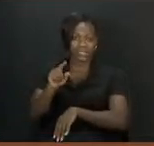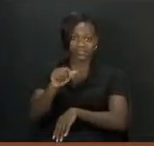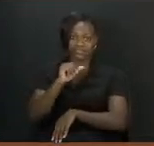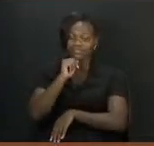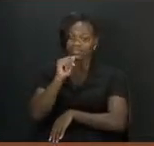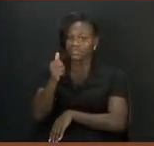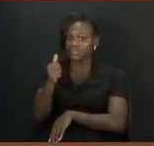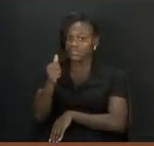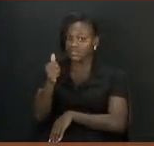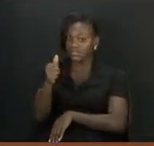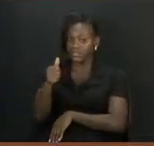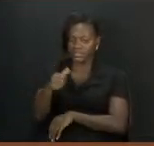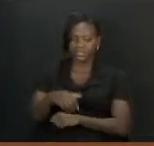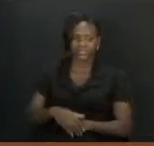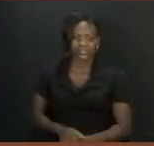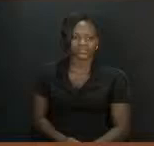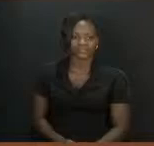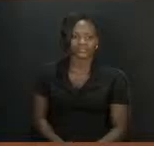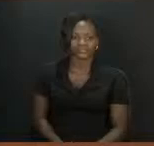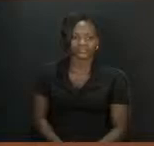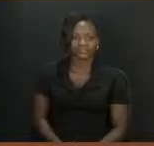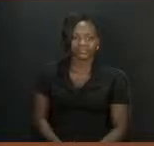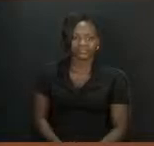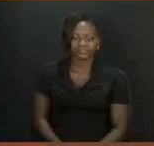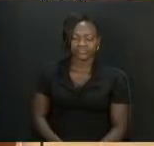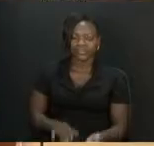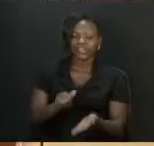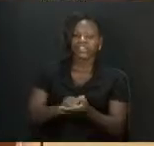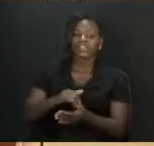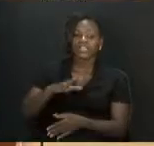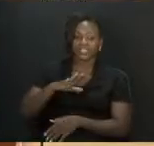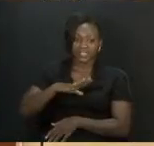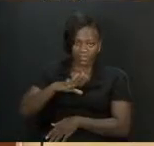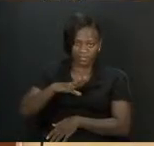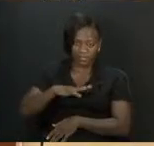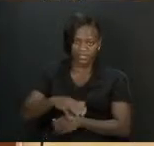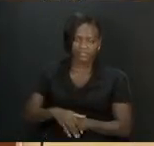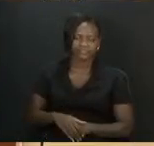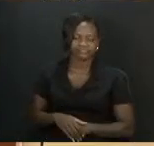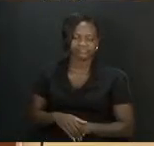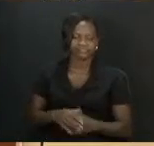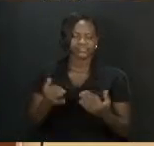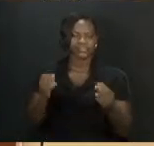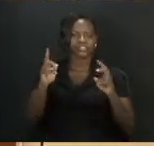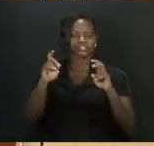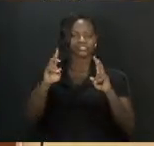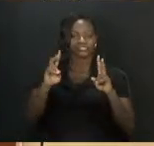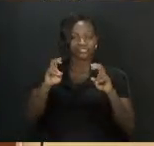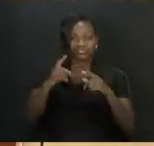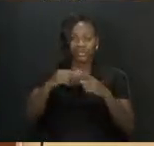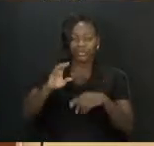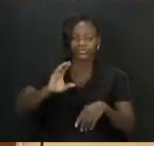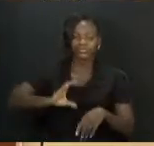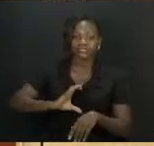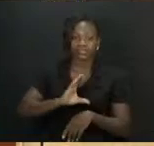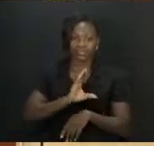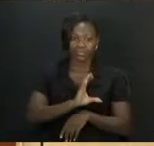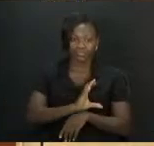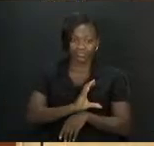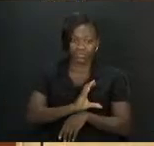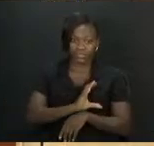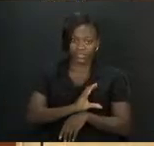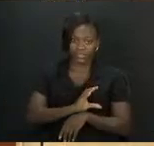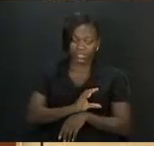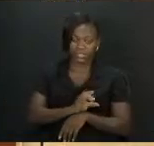10. Speaker, that's fair. On the matter of the committees, I think my good friend needs a good